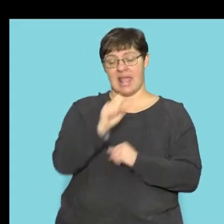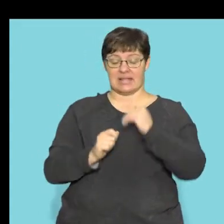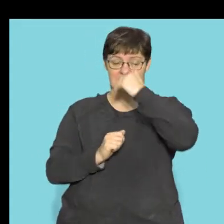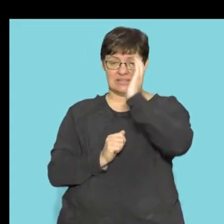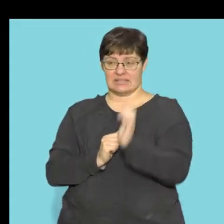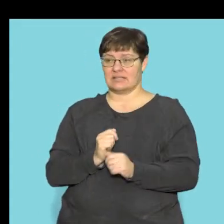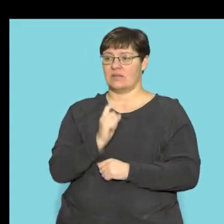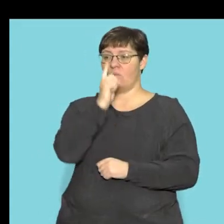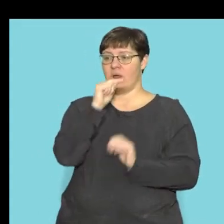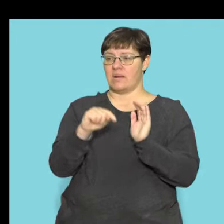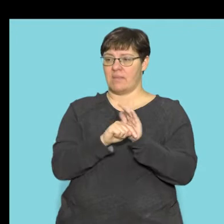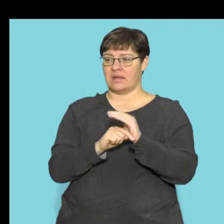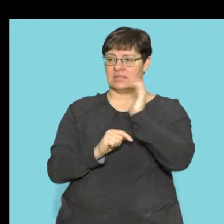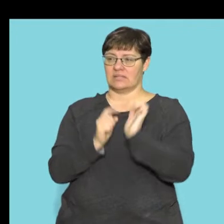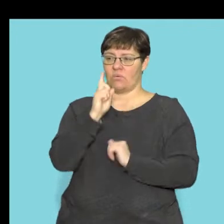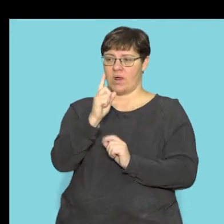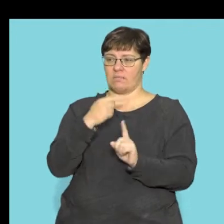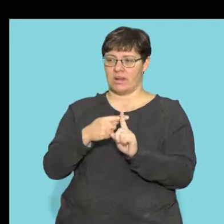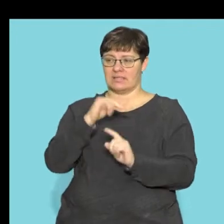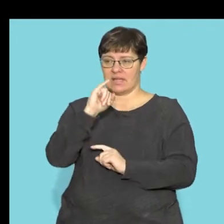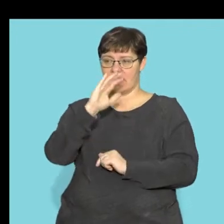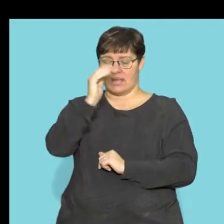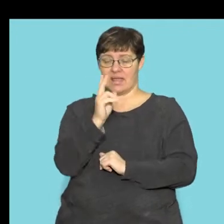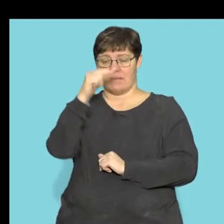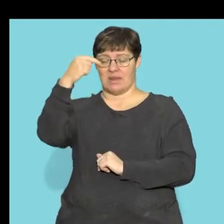formula. And then I will say this is